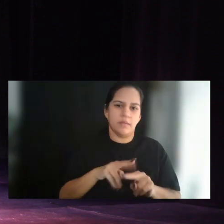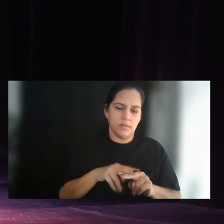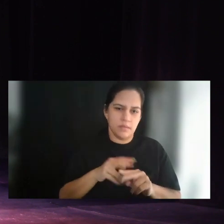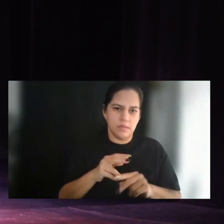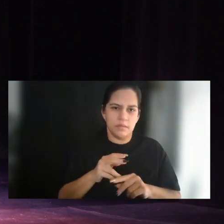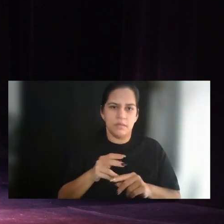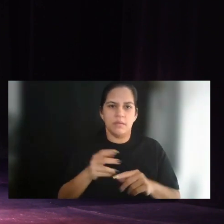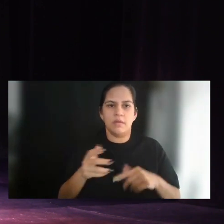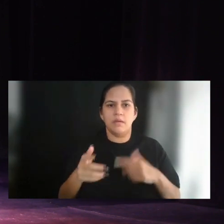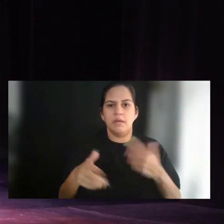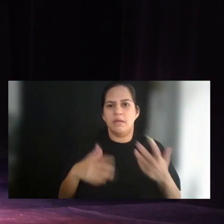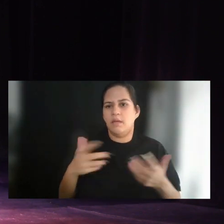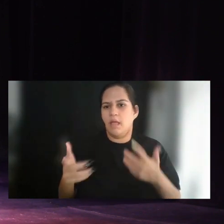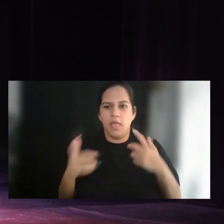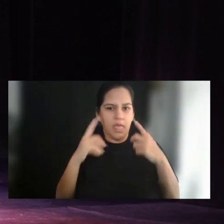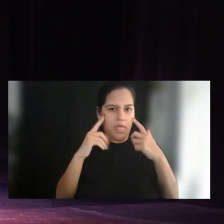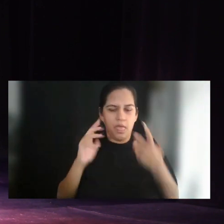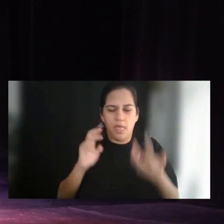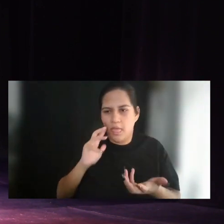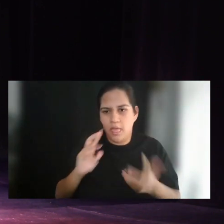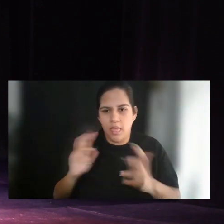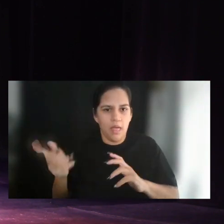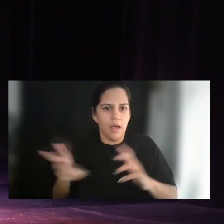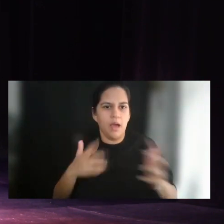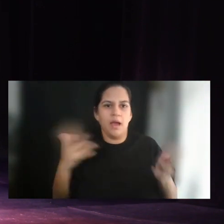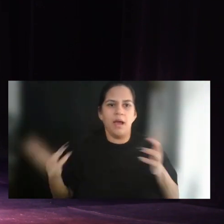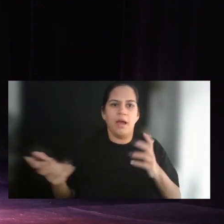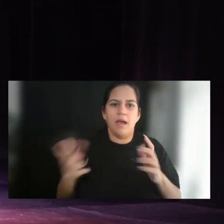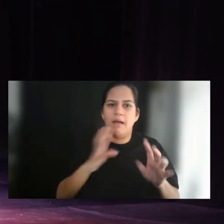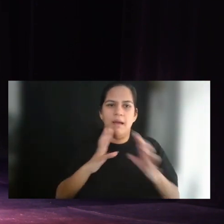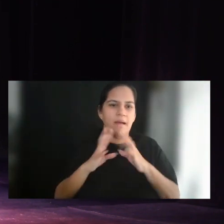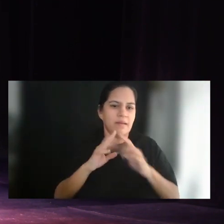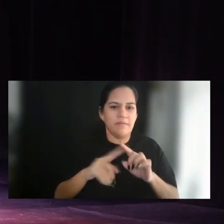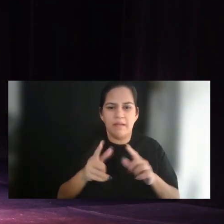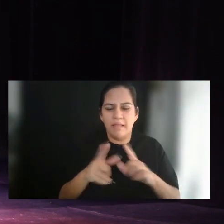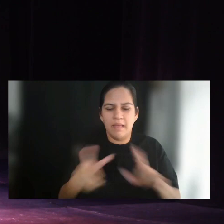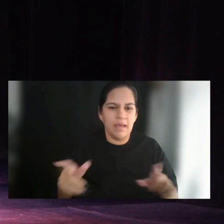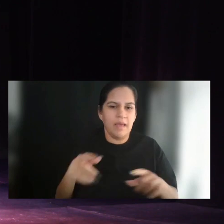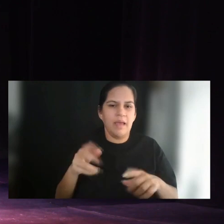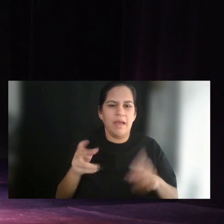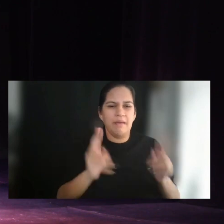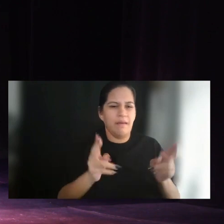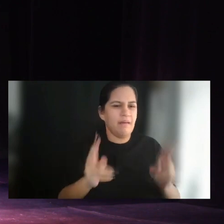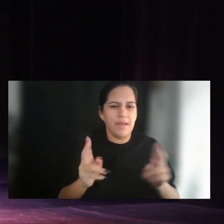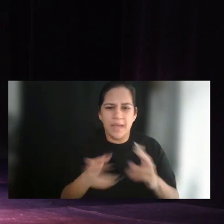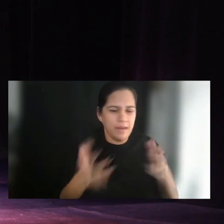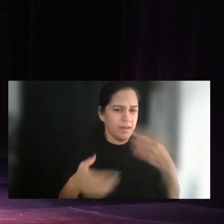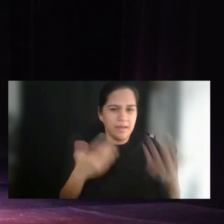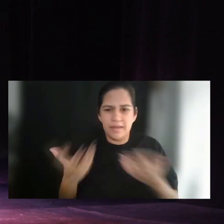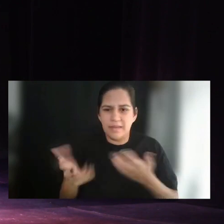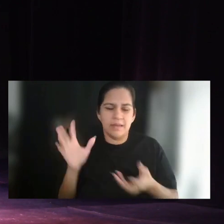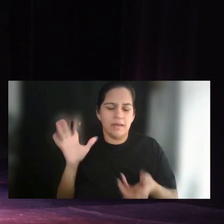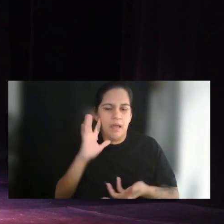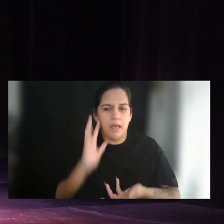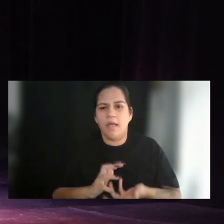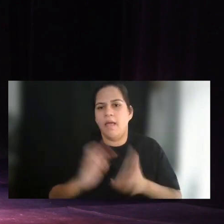The understudy's going, jaldi, jaldi, which is in Hindi. He's saying, hurry, hurry. Total mash of cultures. Everybody gets to the top of the